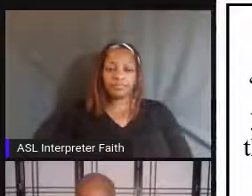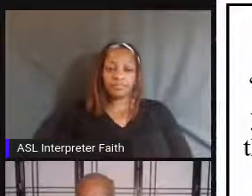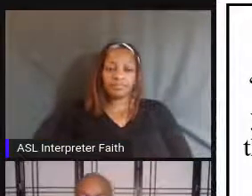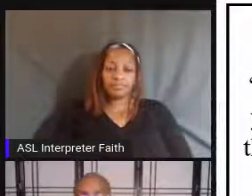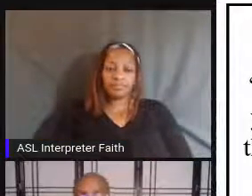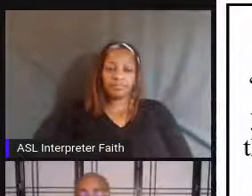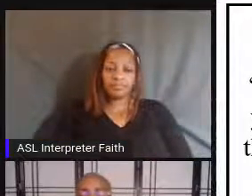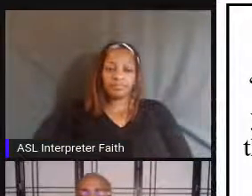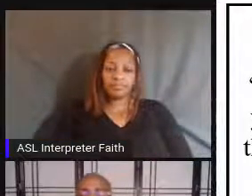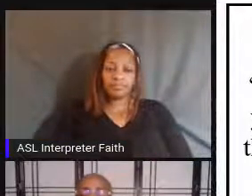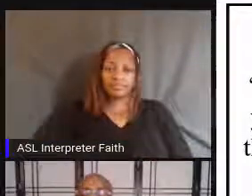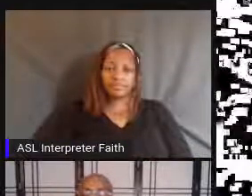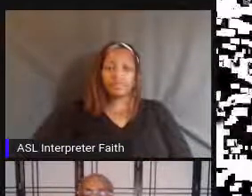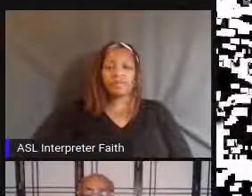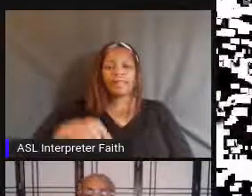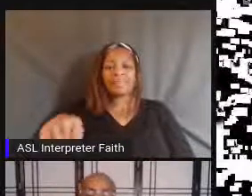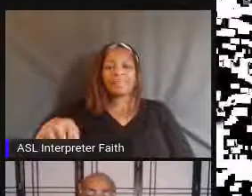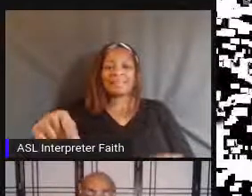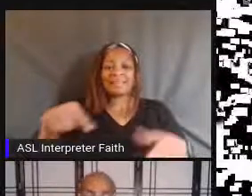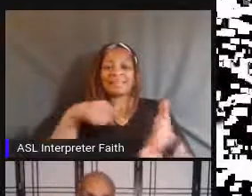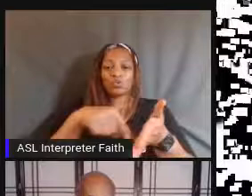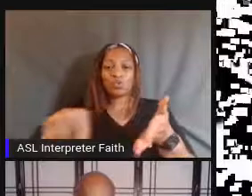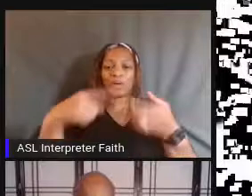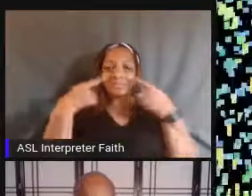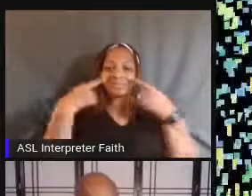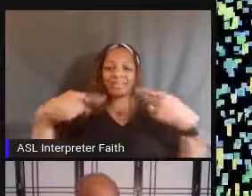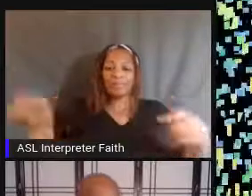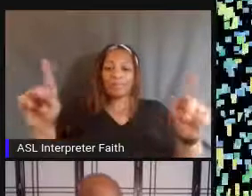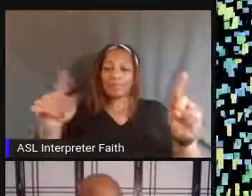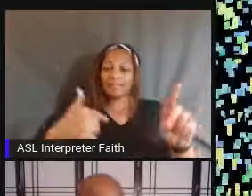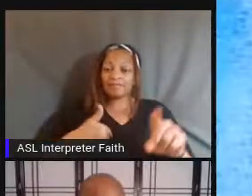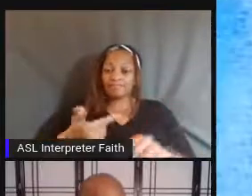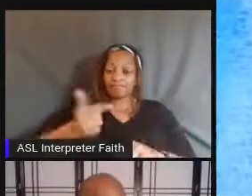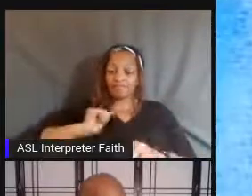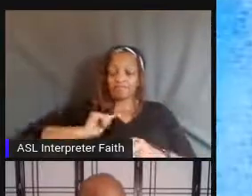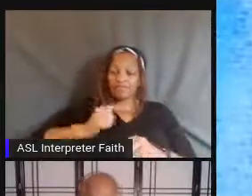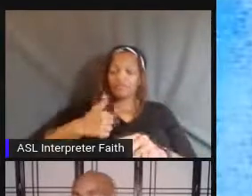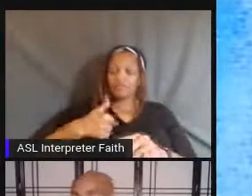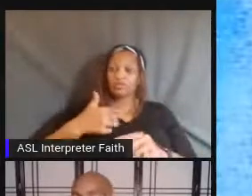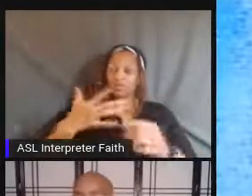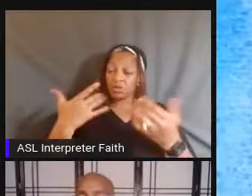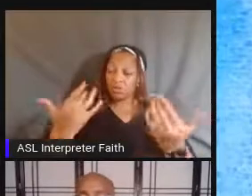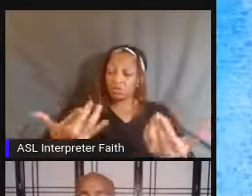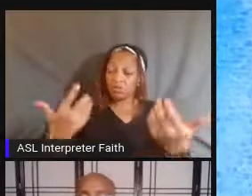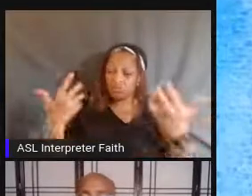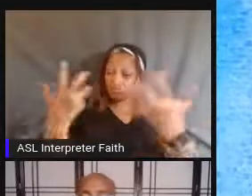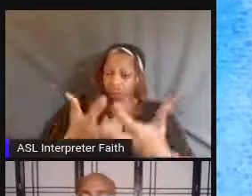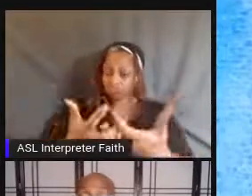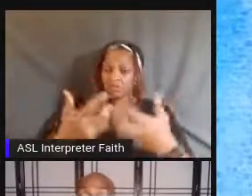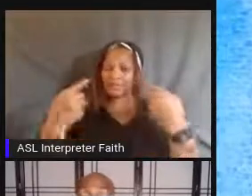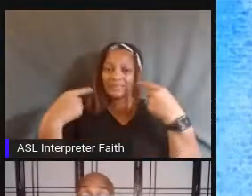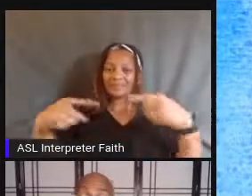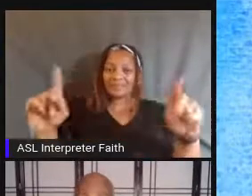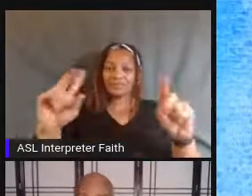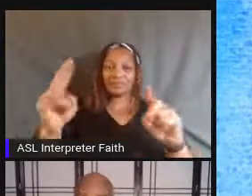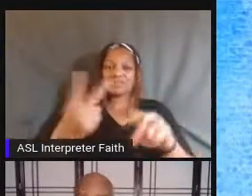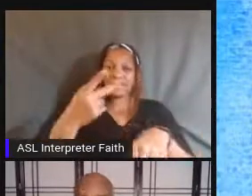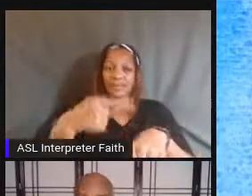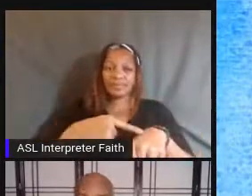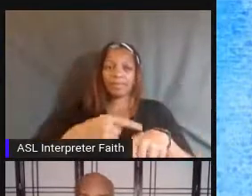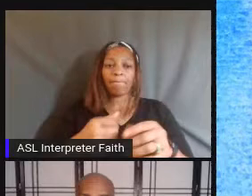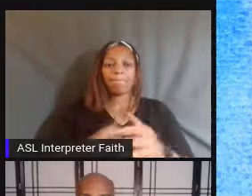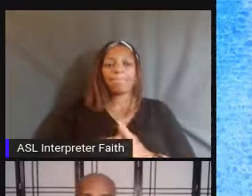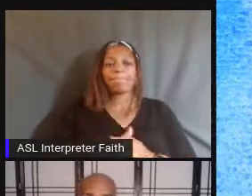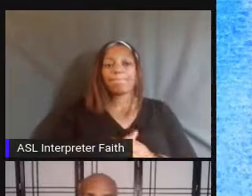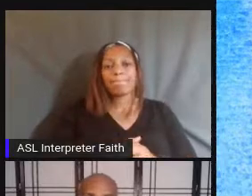This week's declaration or affirmation, I will say it first, and if you feel in alignment, then say it with me on our second go